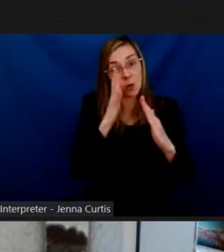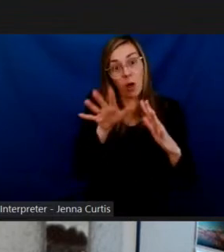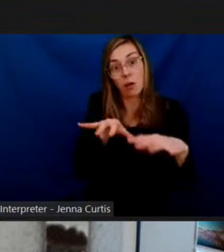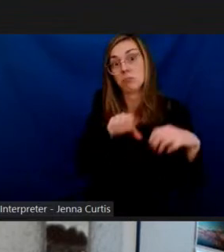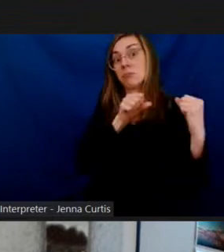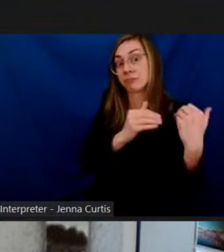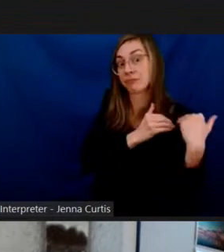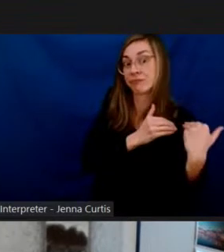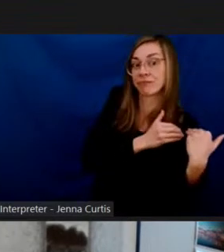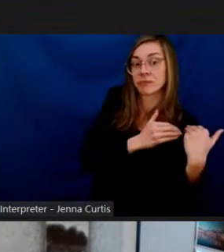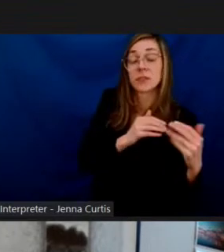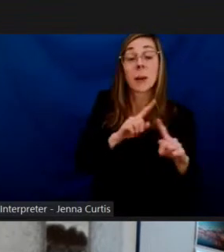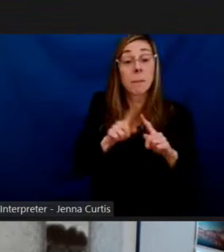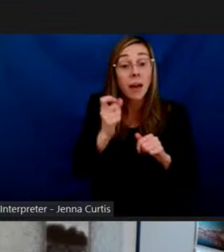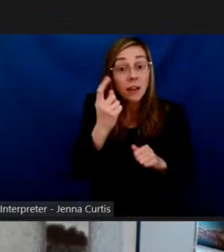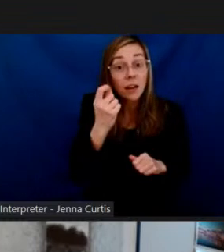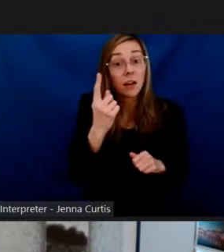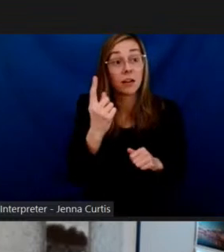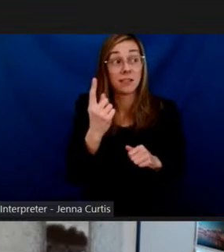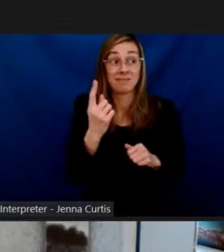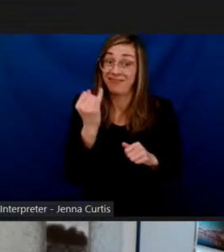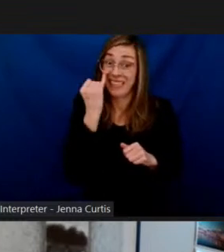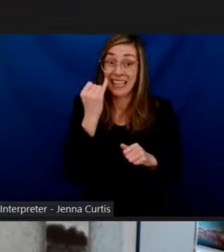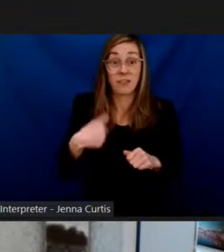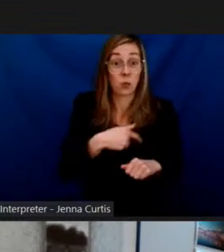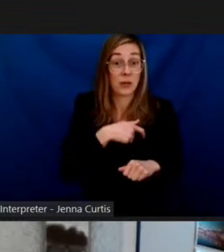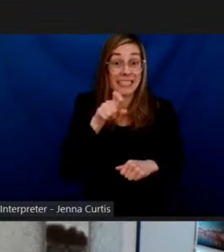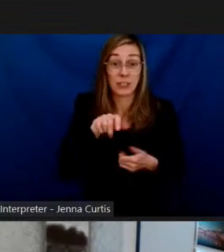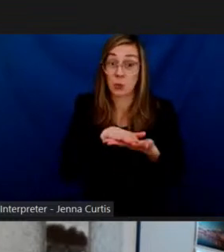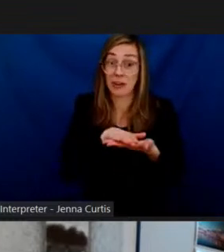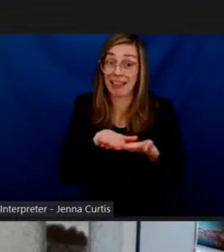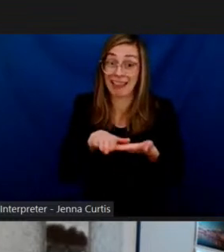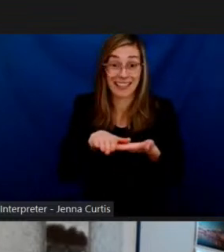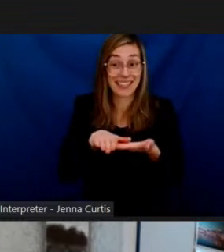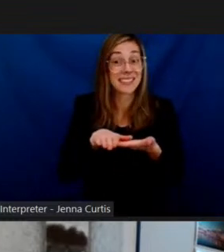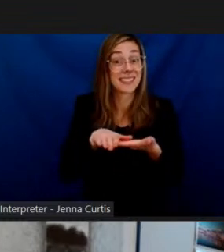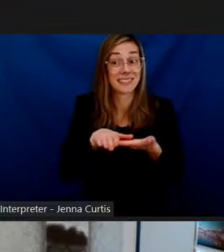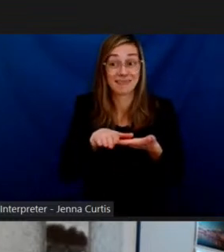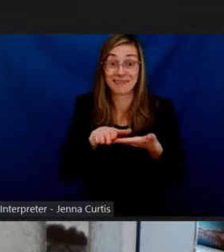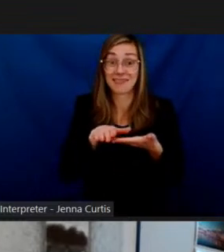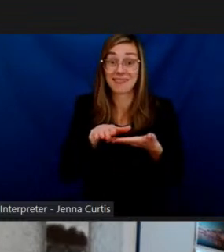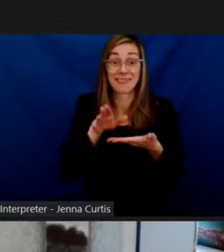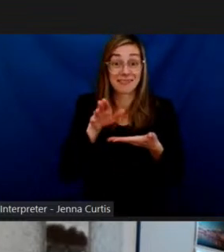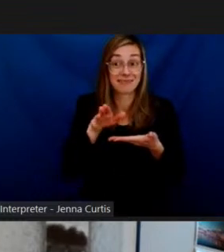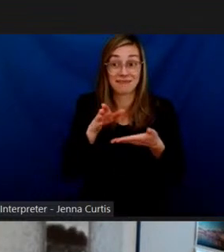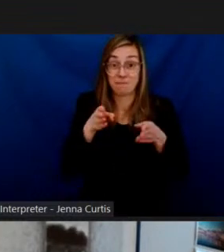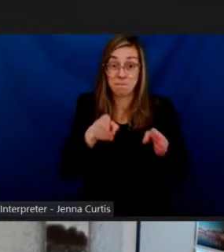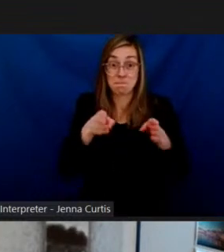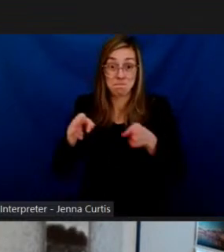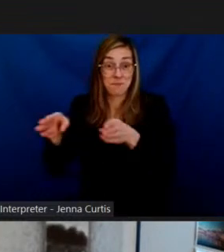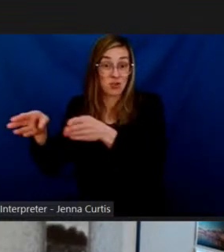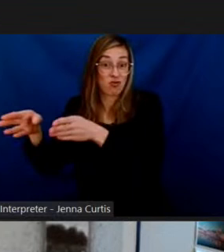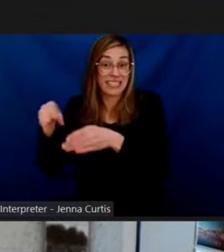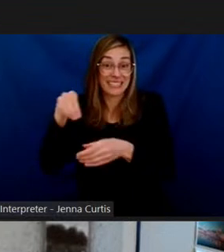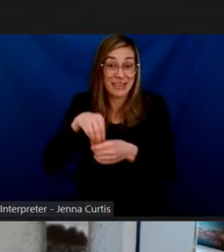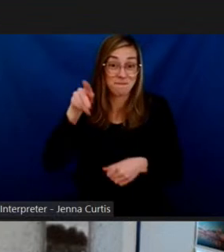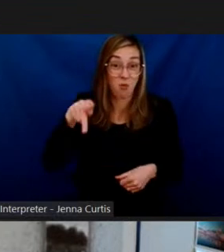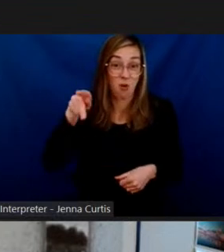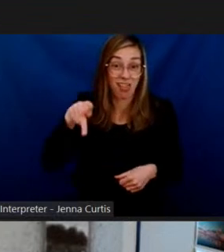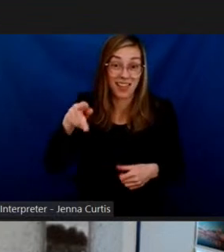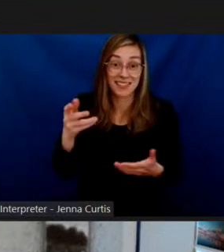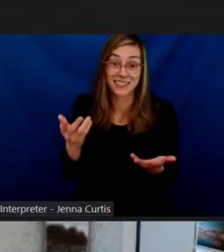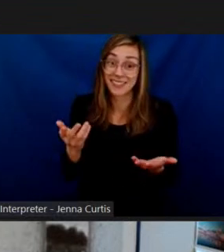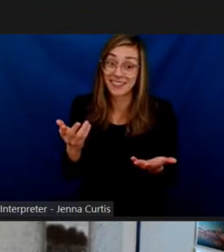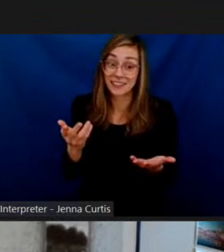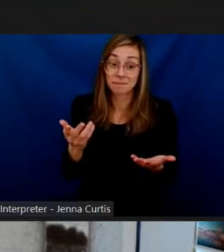up our public right-of-ways in the city, we've already begun that process, and I'm committed to it, and I will go farther and